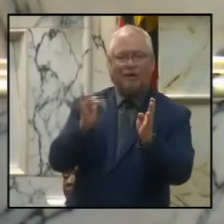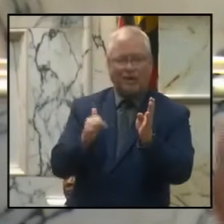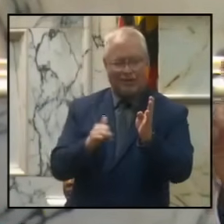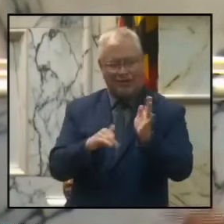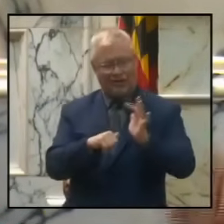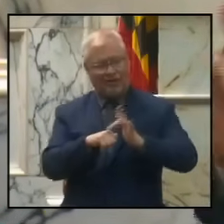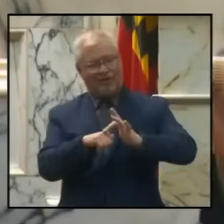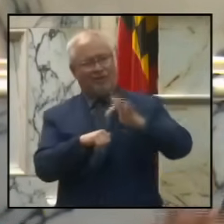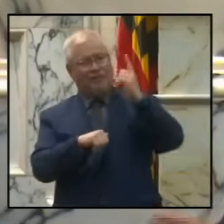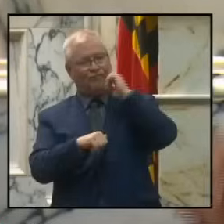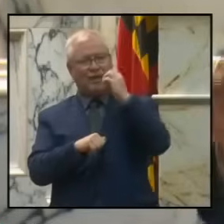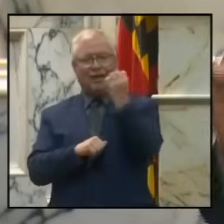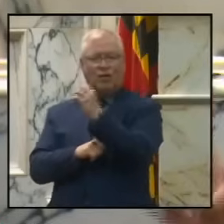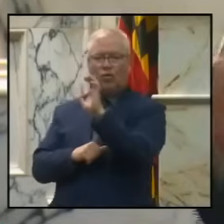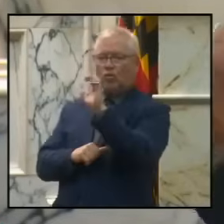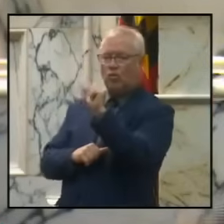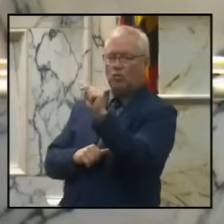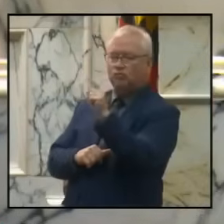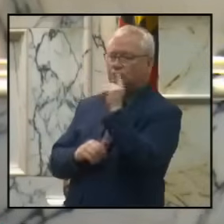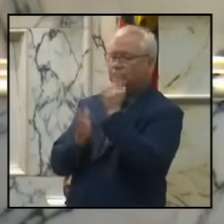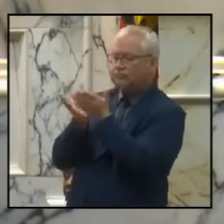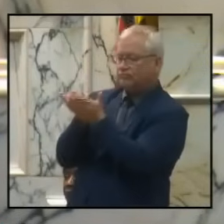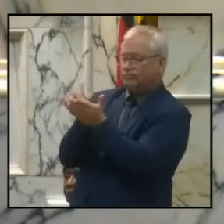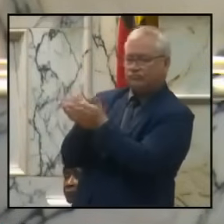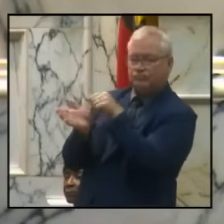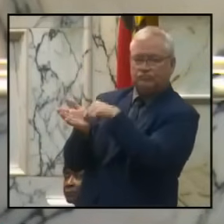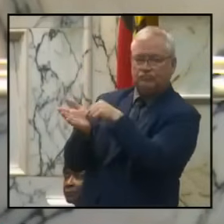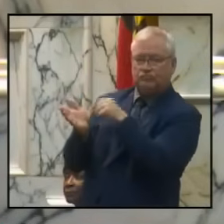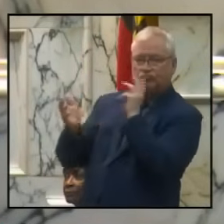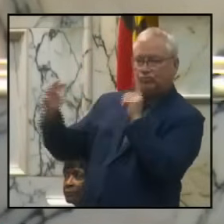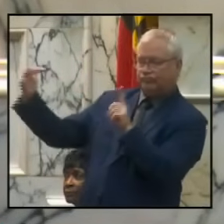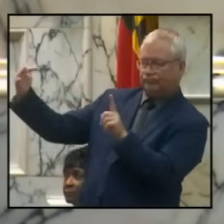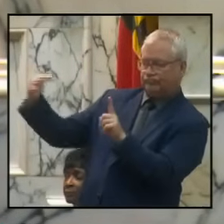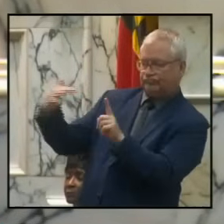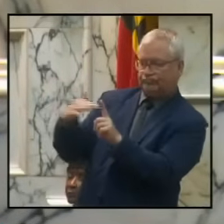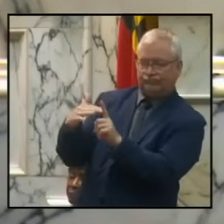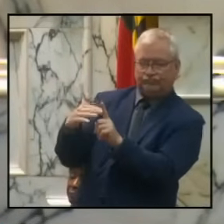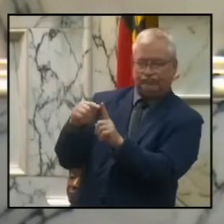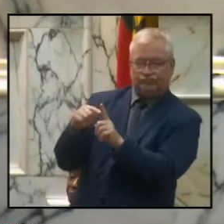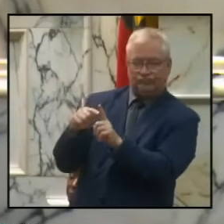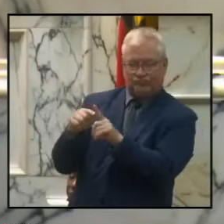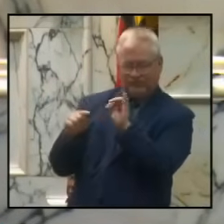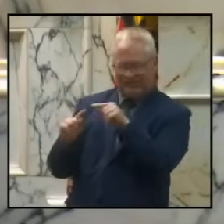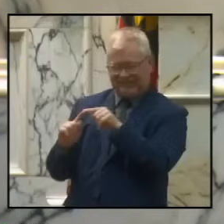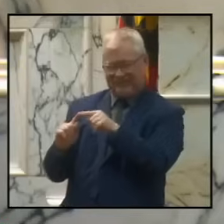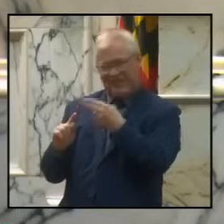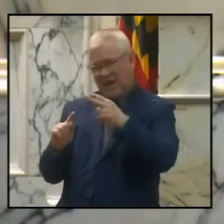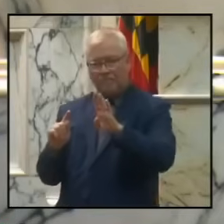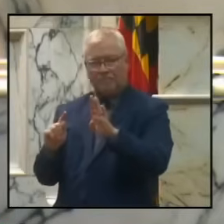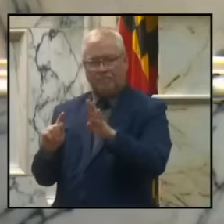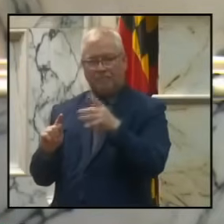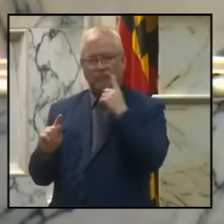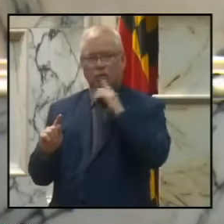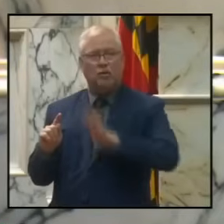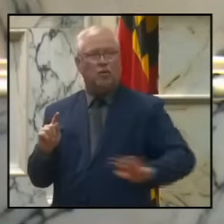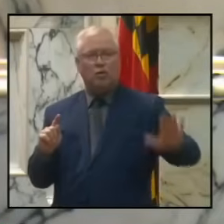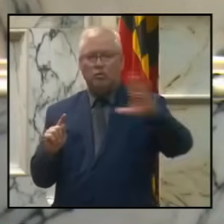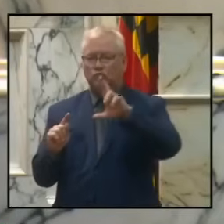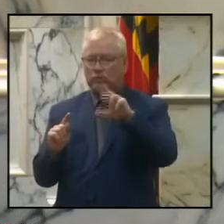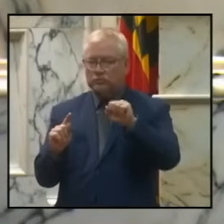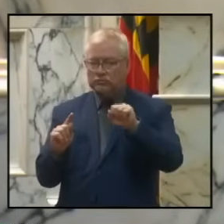and the premier maritime hub of this country. And that work goes hand in